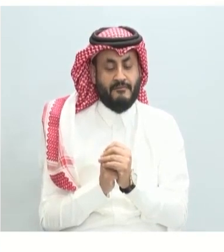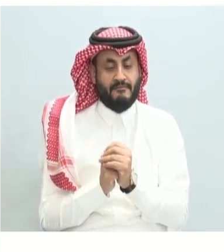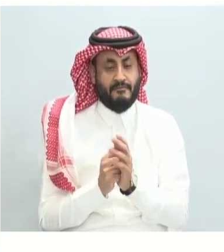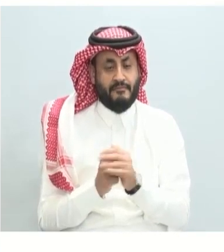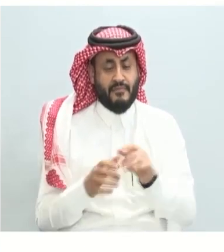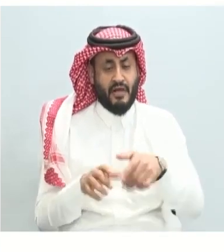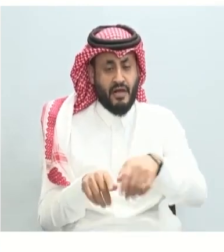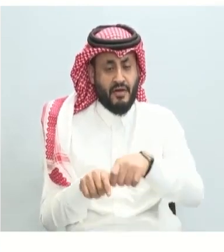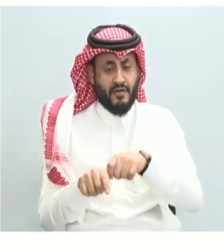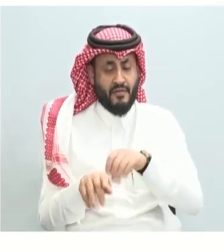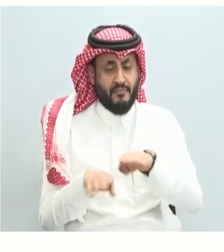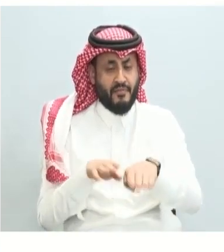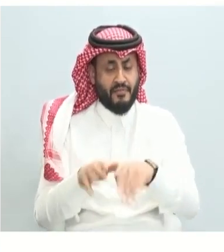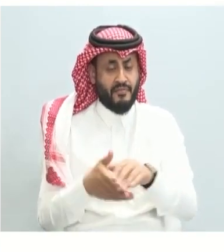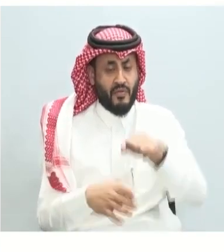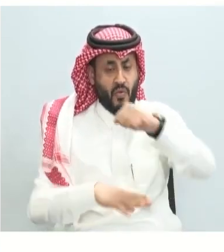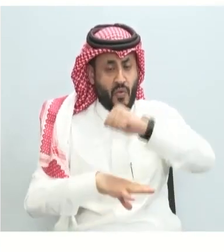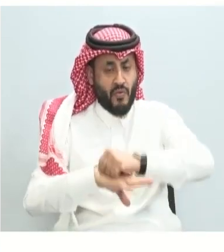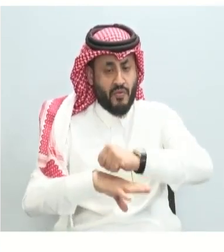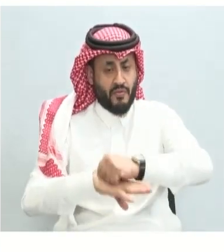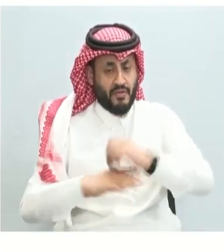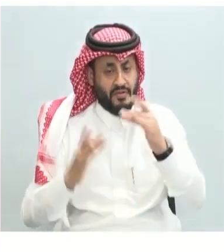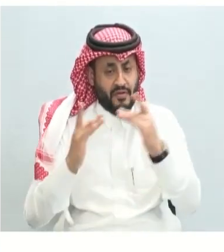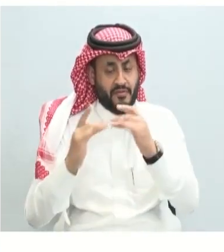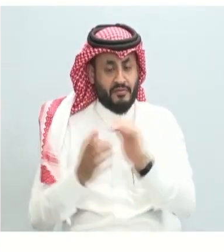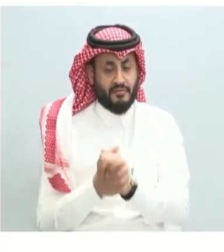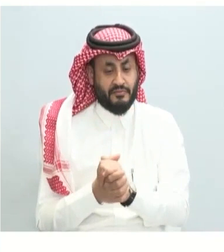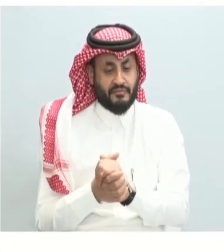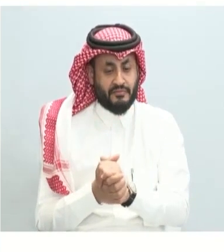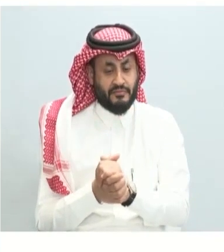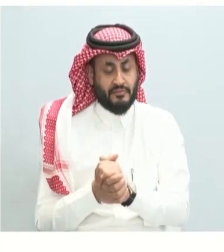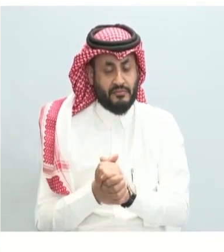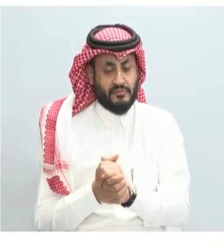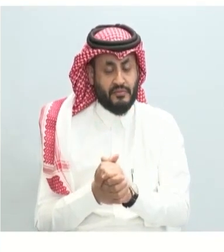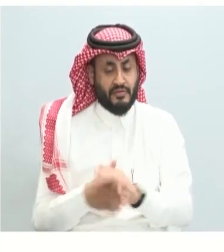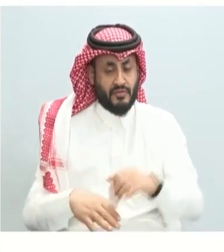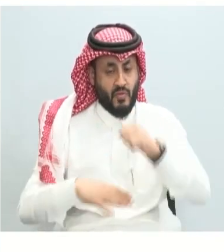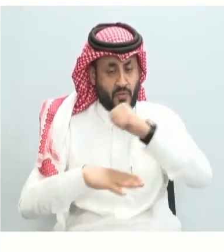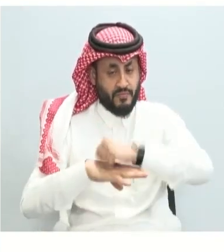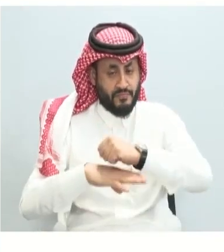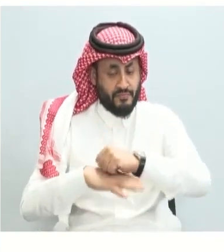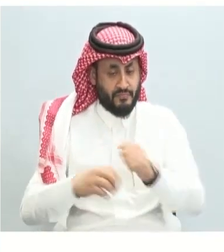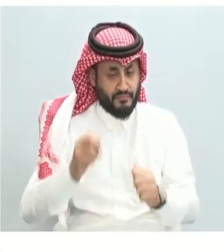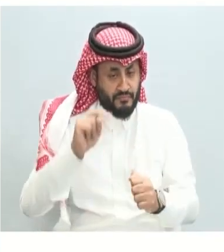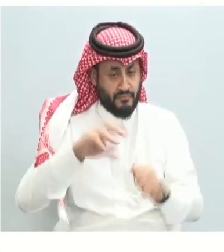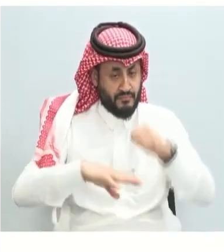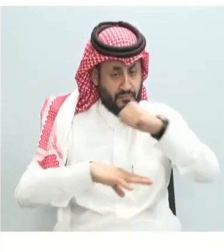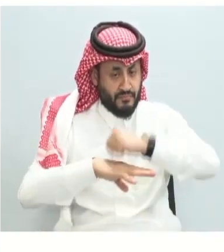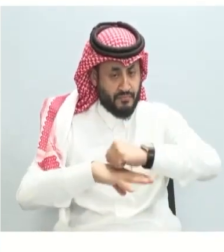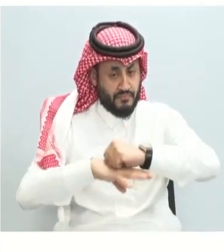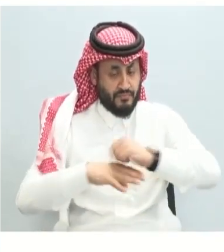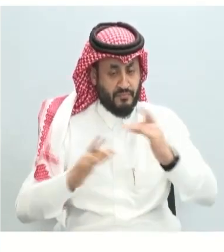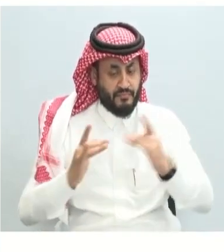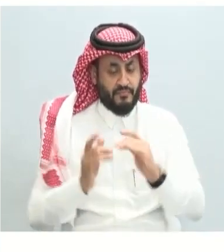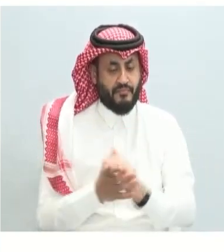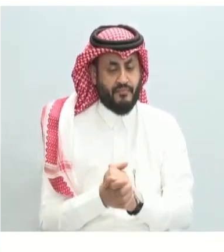my sock is on the bed. My sock is on the bed. So